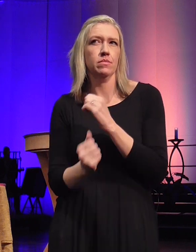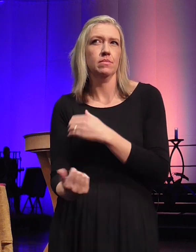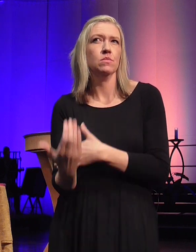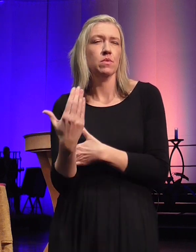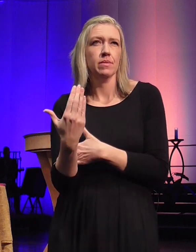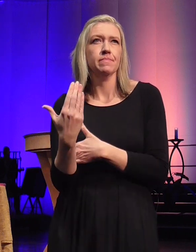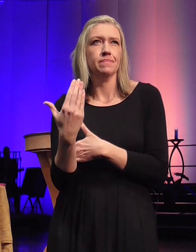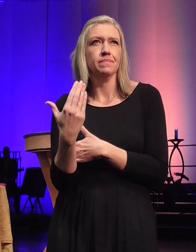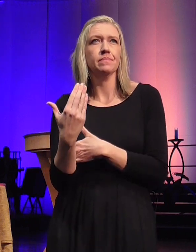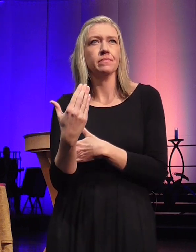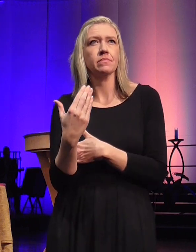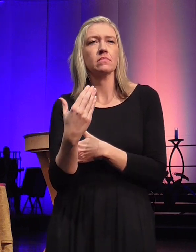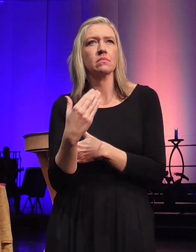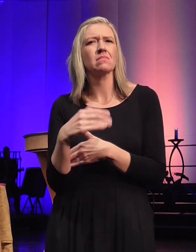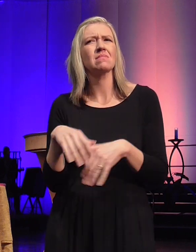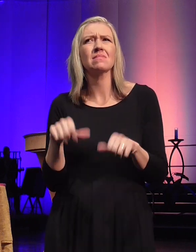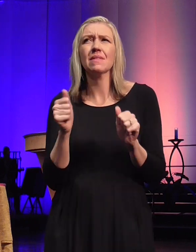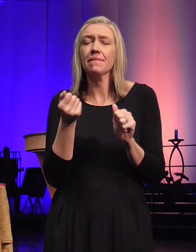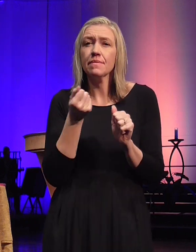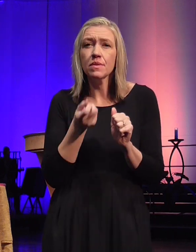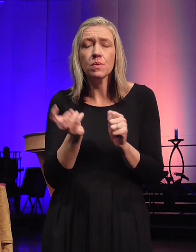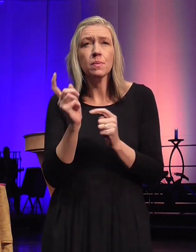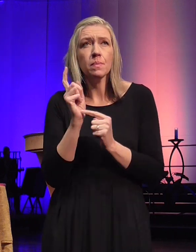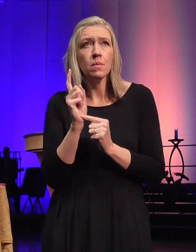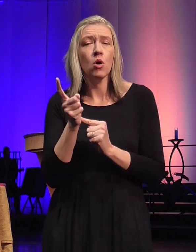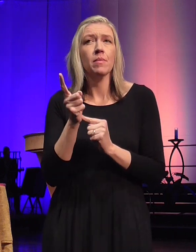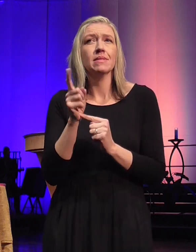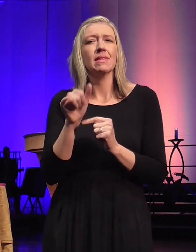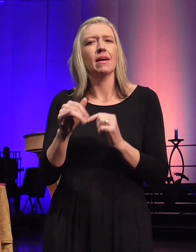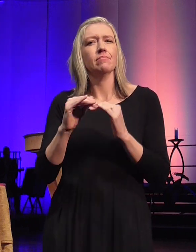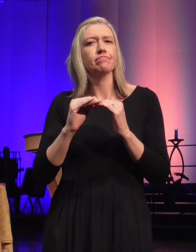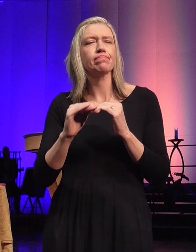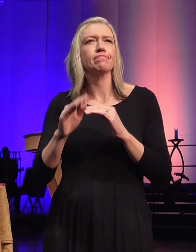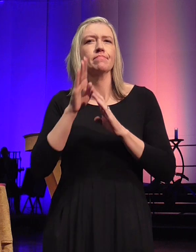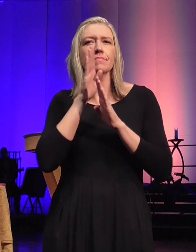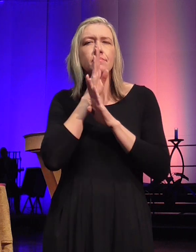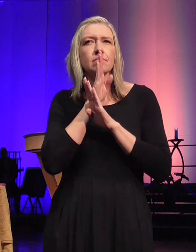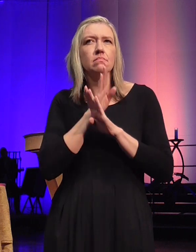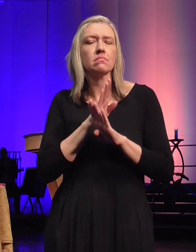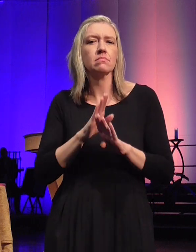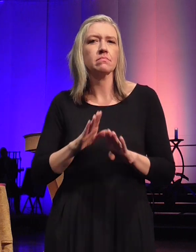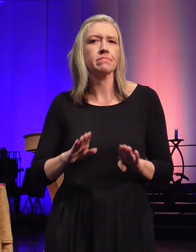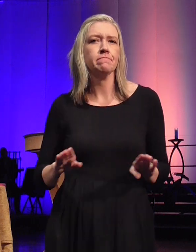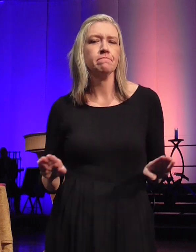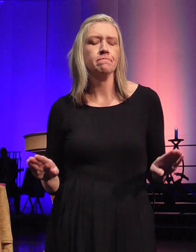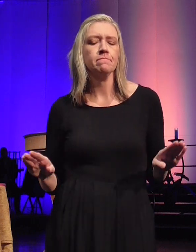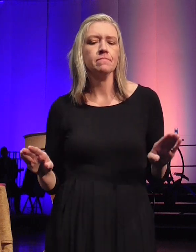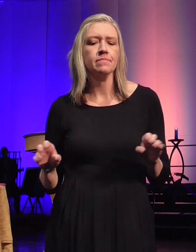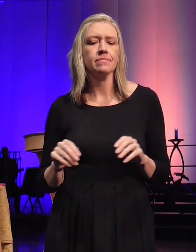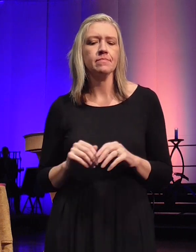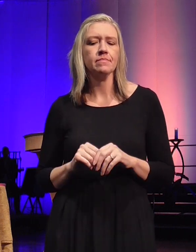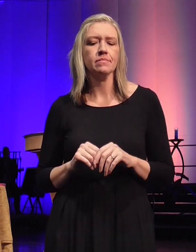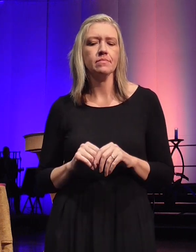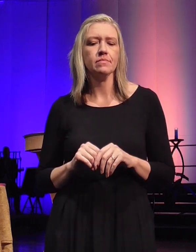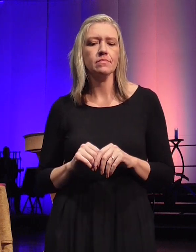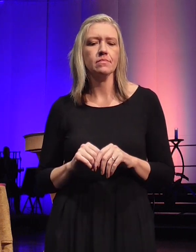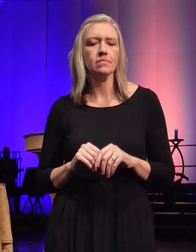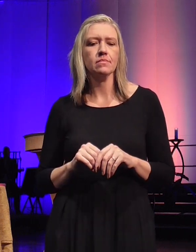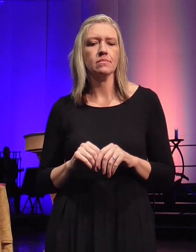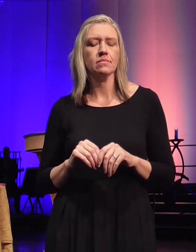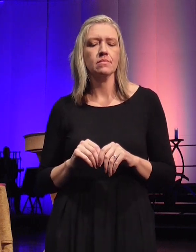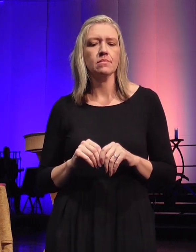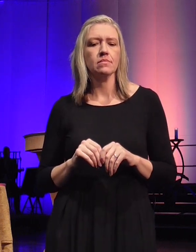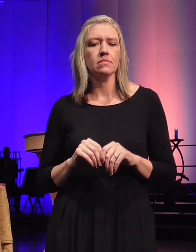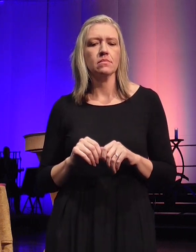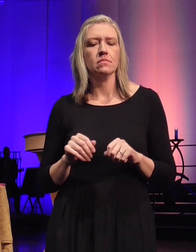and to just spend a few moments in that stillness and silence as we allow